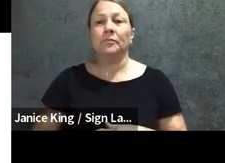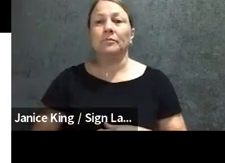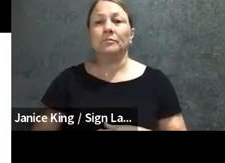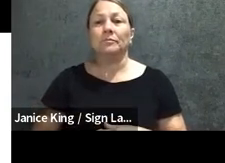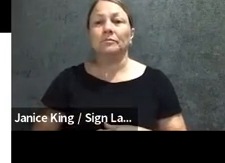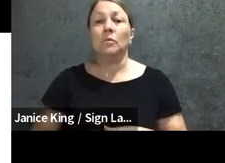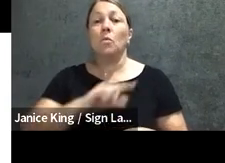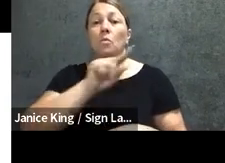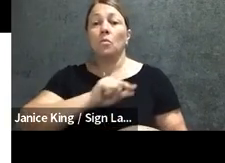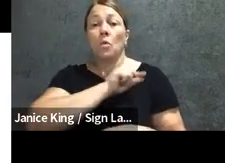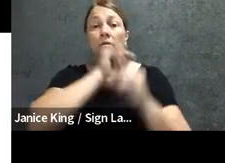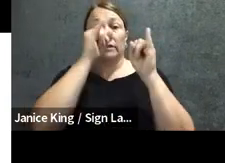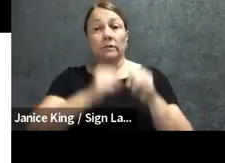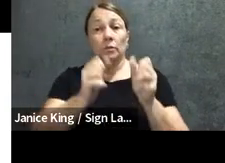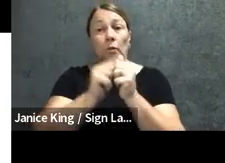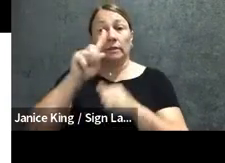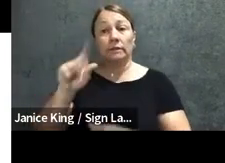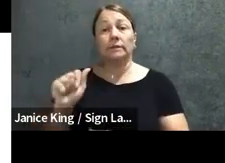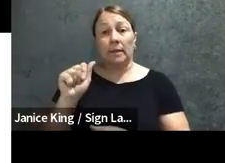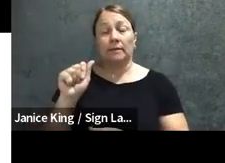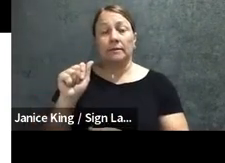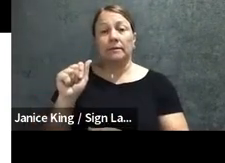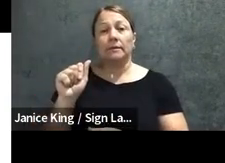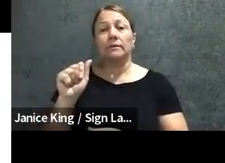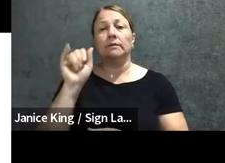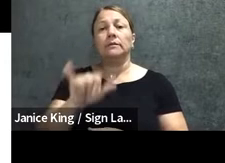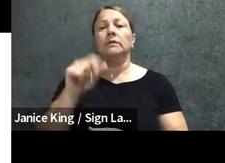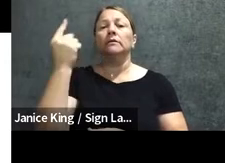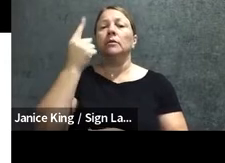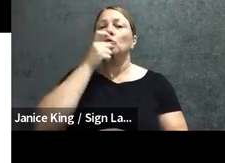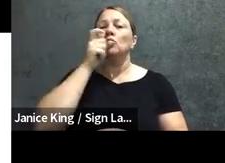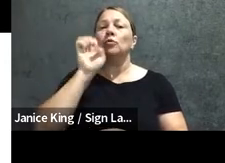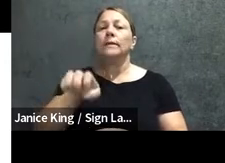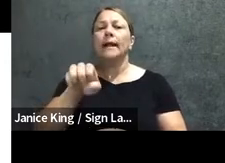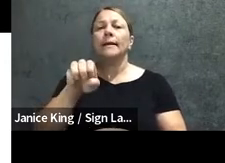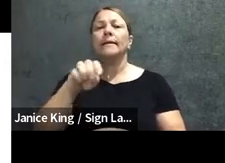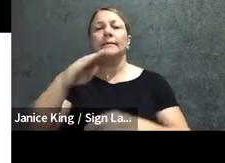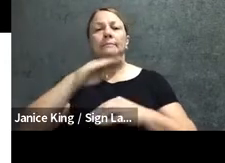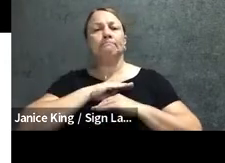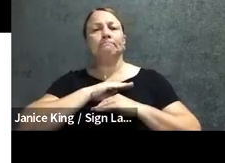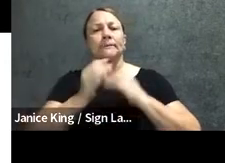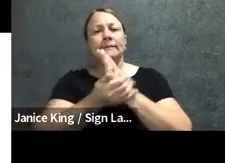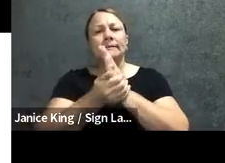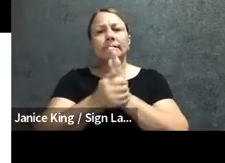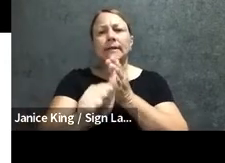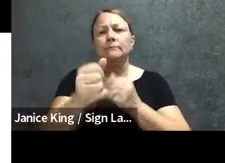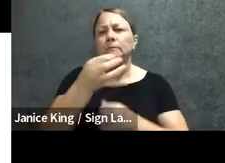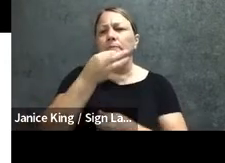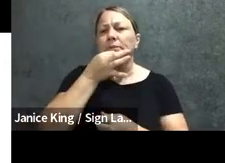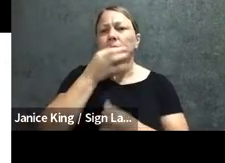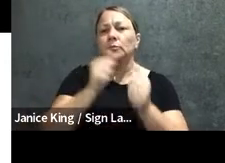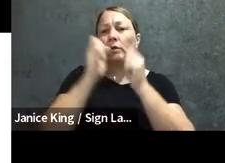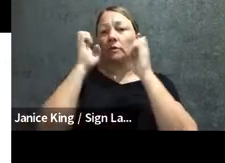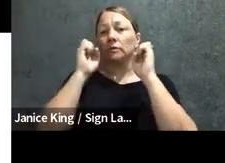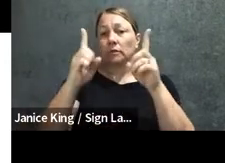A qualified individual with a disability is someone who can meet the skill, experience, and education requirements of the